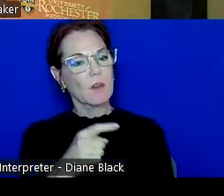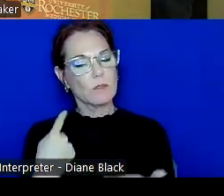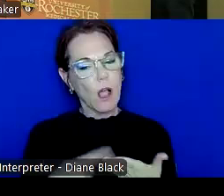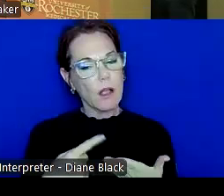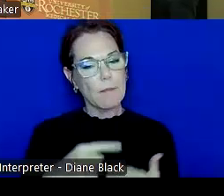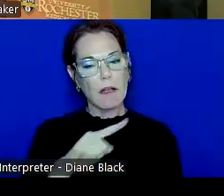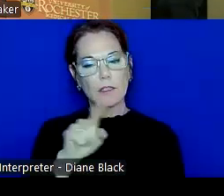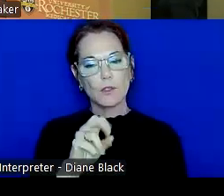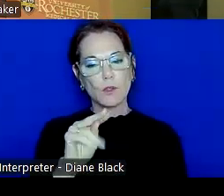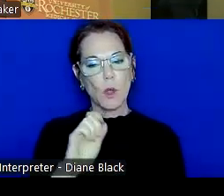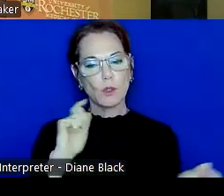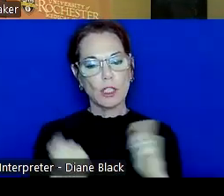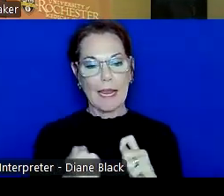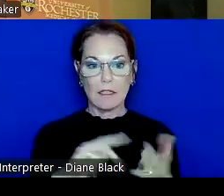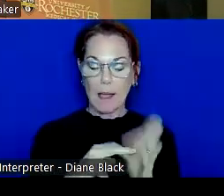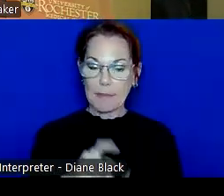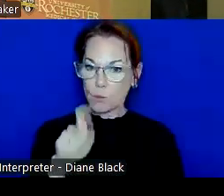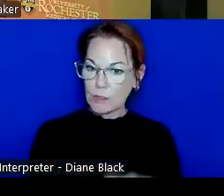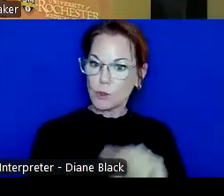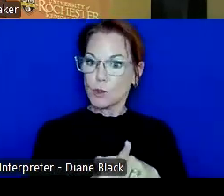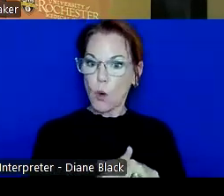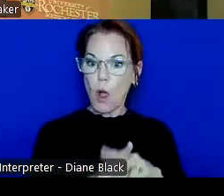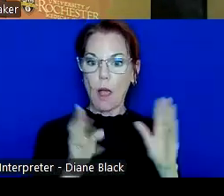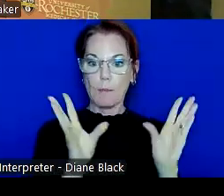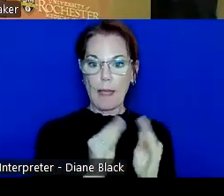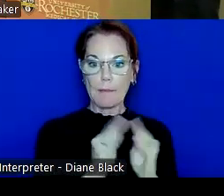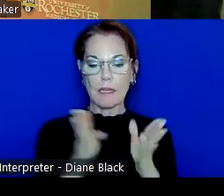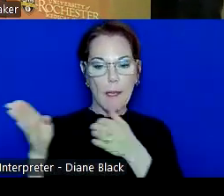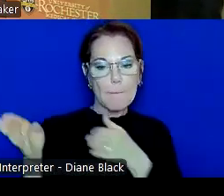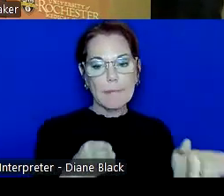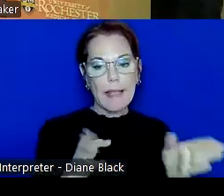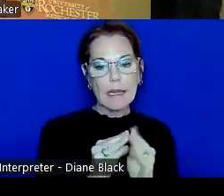said we need to show up at these town board meetings. Some of these planning meetings just offer a